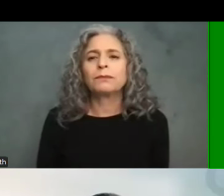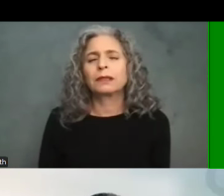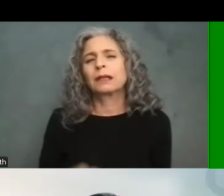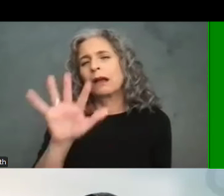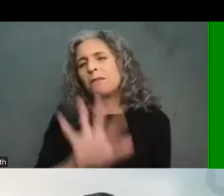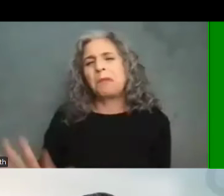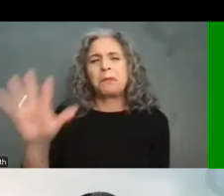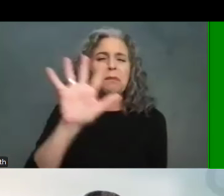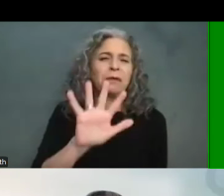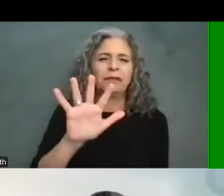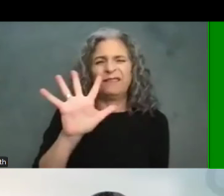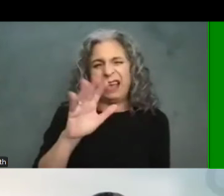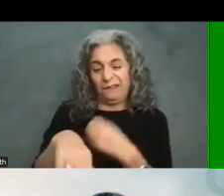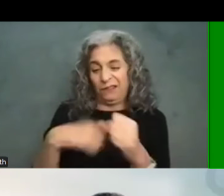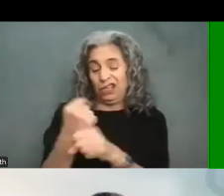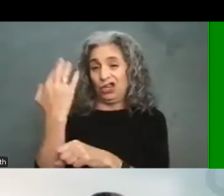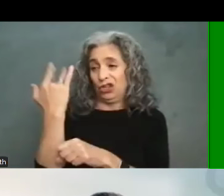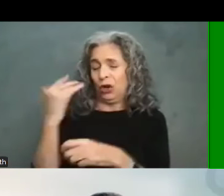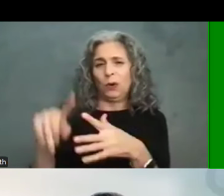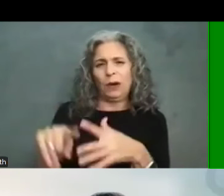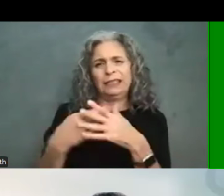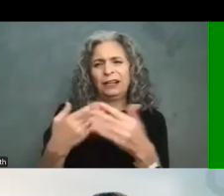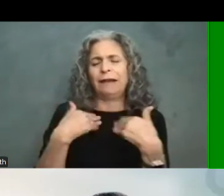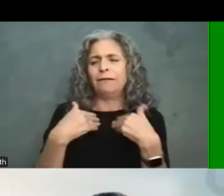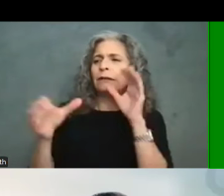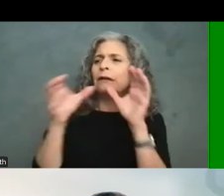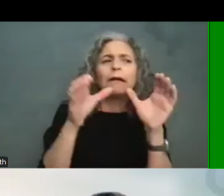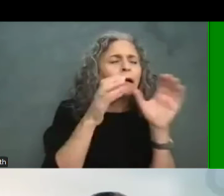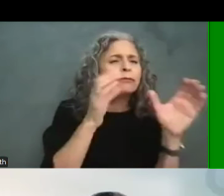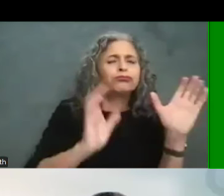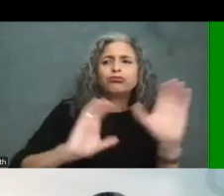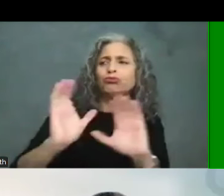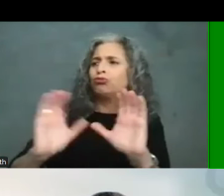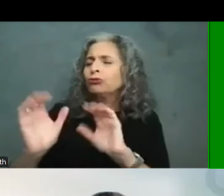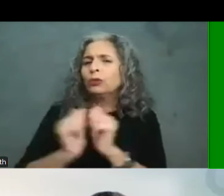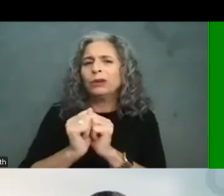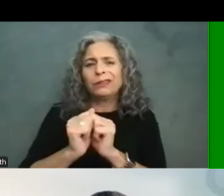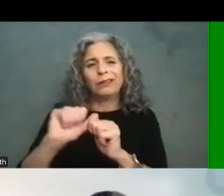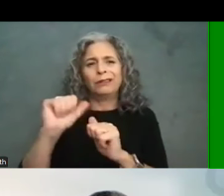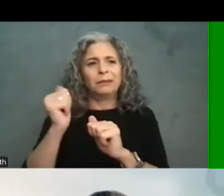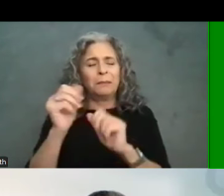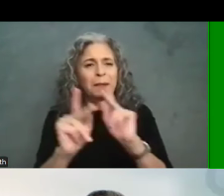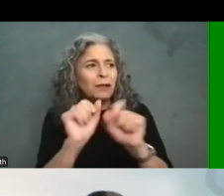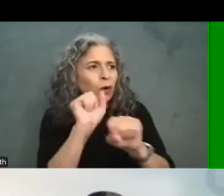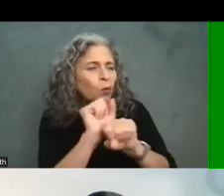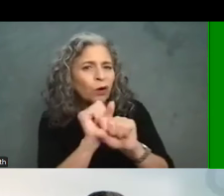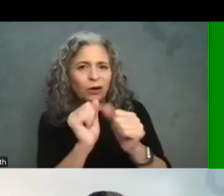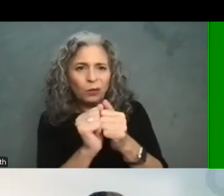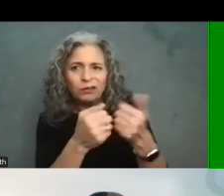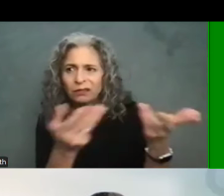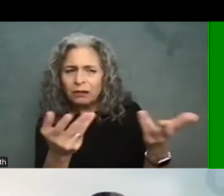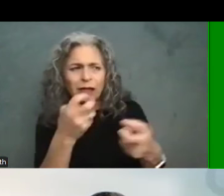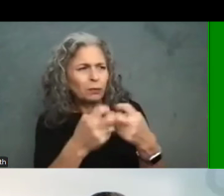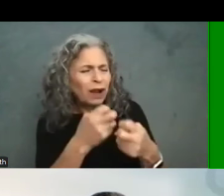about 5 years ago, I started having conversations with colleagues about the problem that